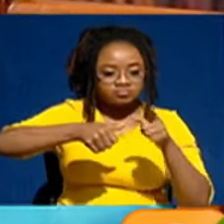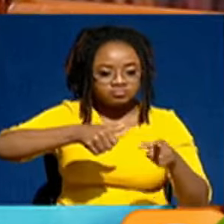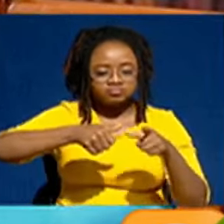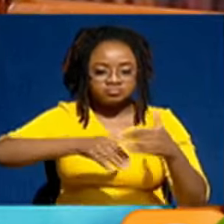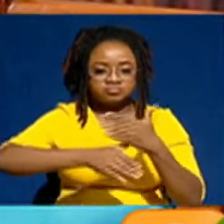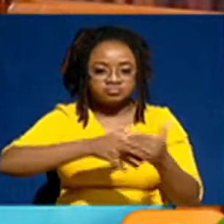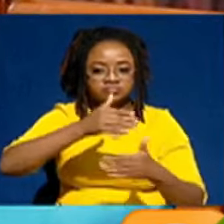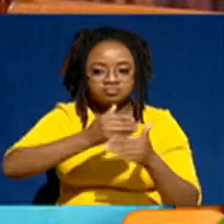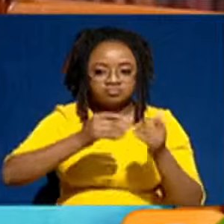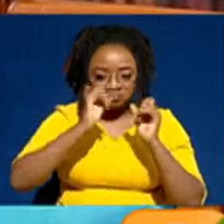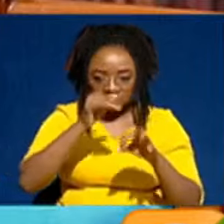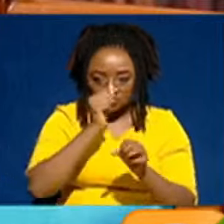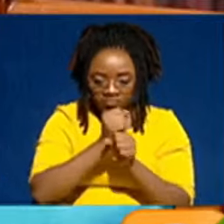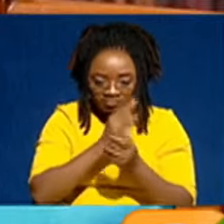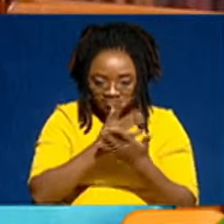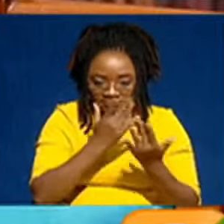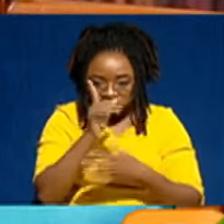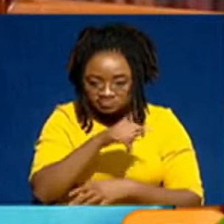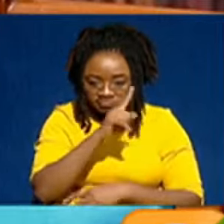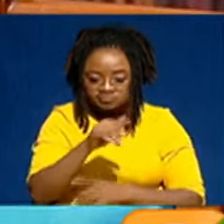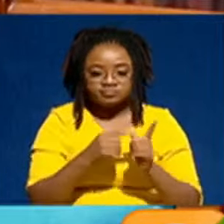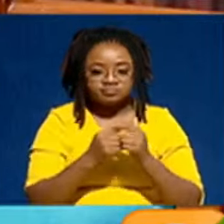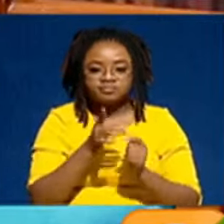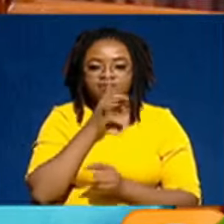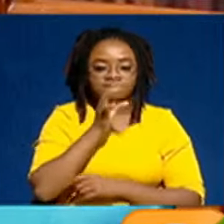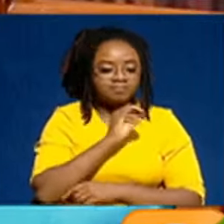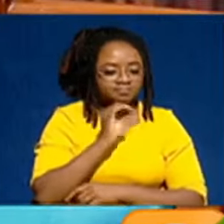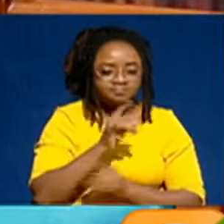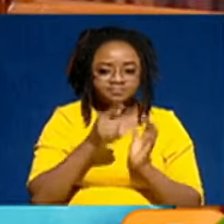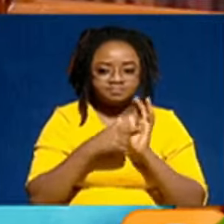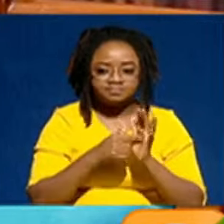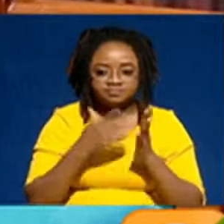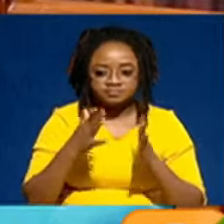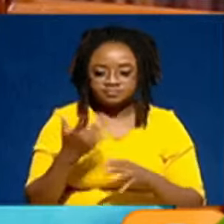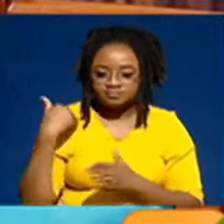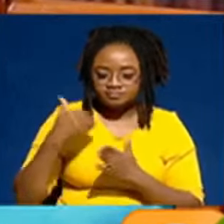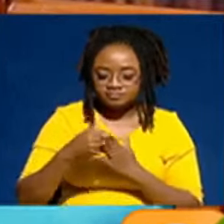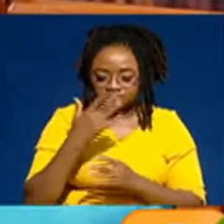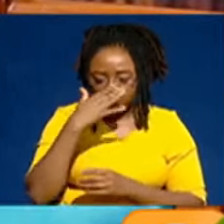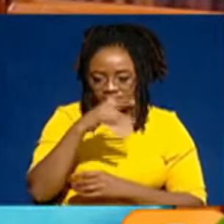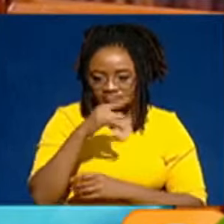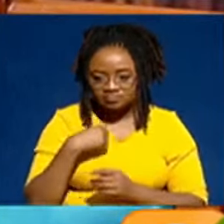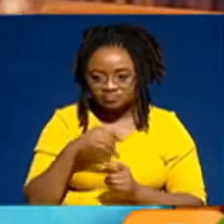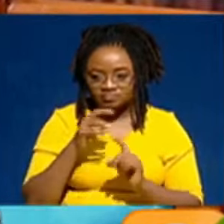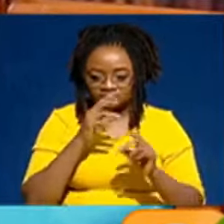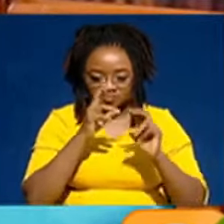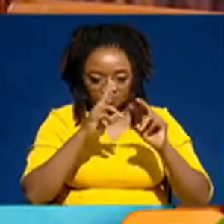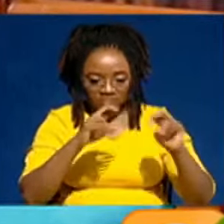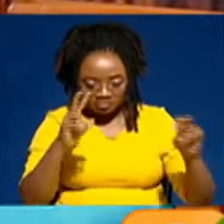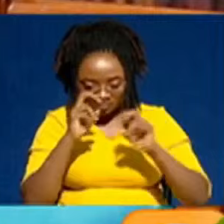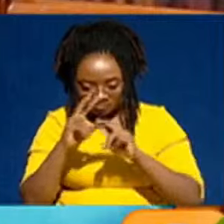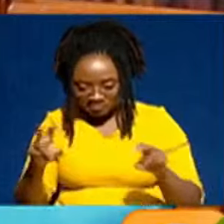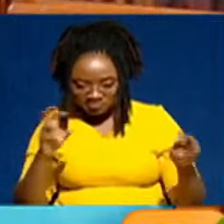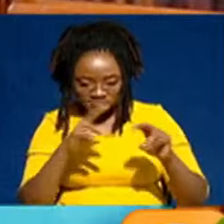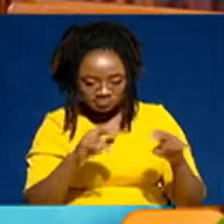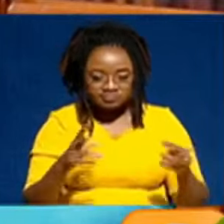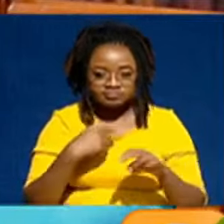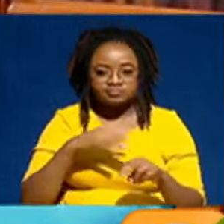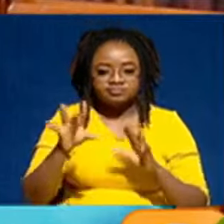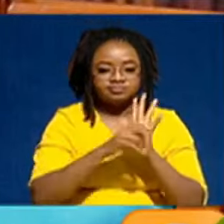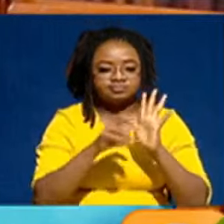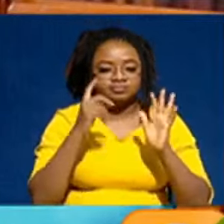see something wrong, say something. Like right now, we've seen something wrong. I think the last couple of days, we've been doing our own, broader Mulika Mjengo,